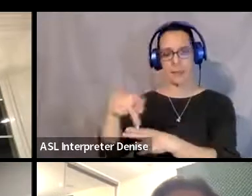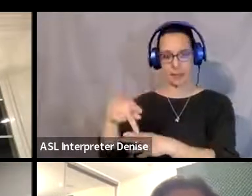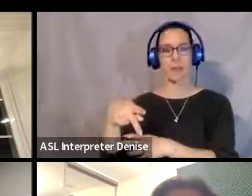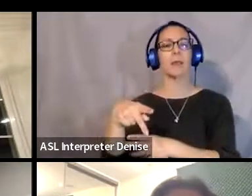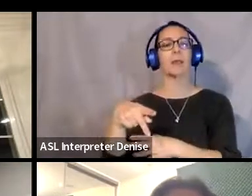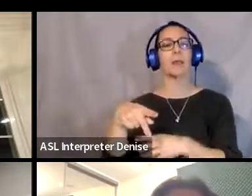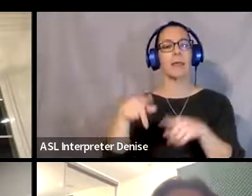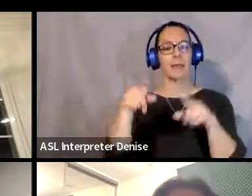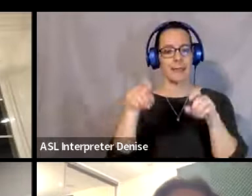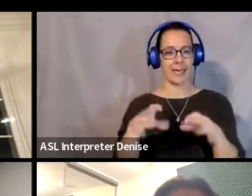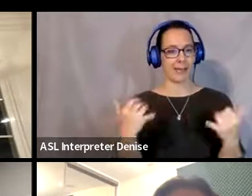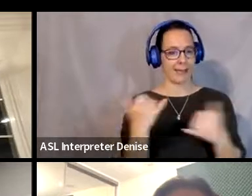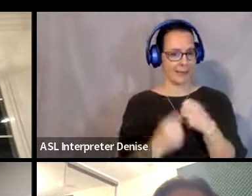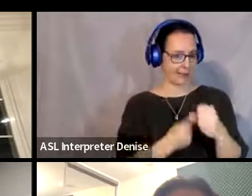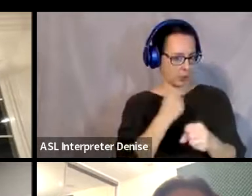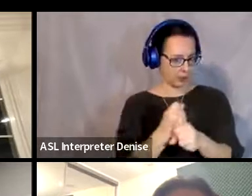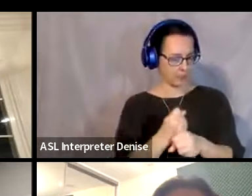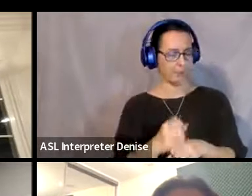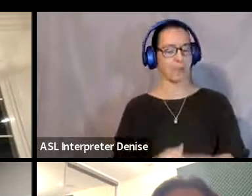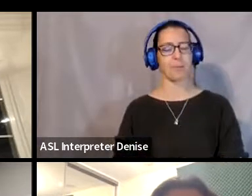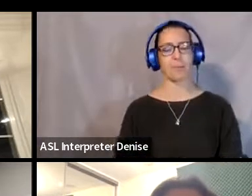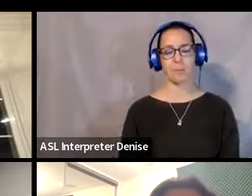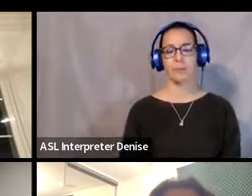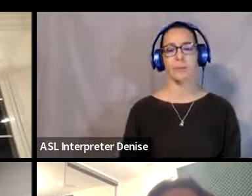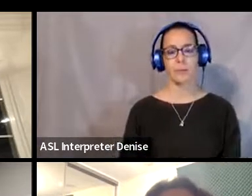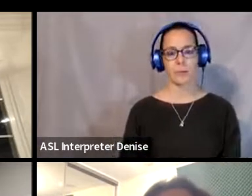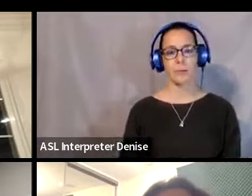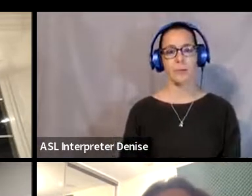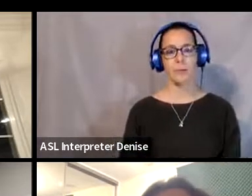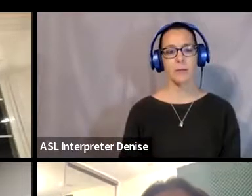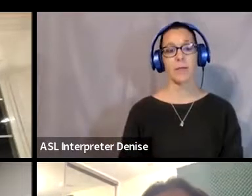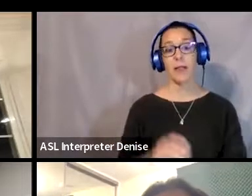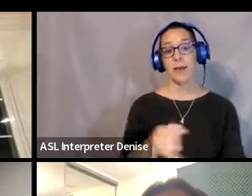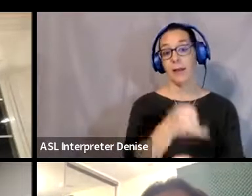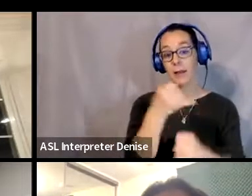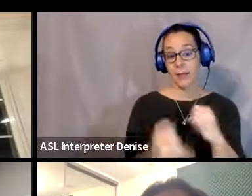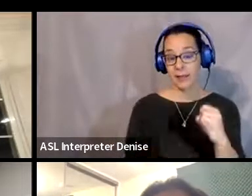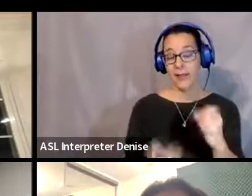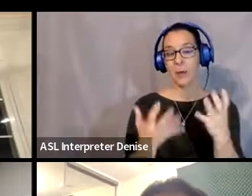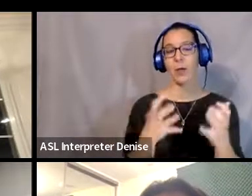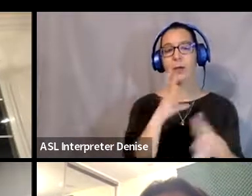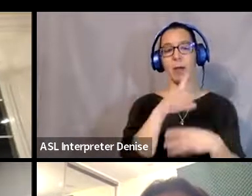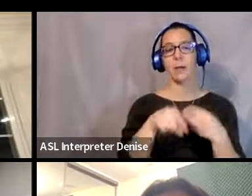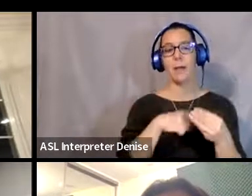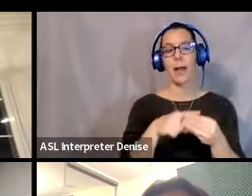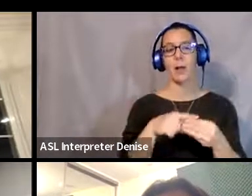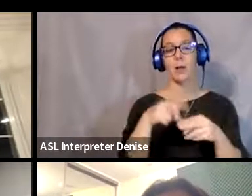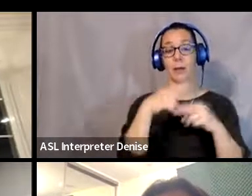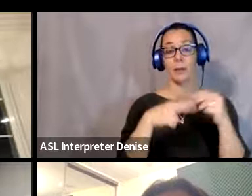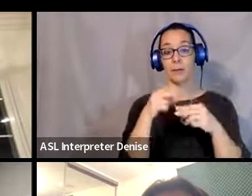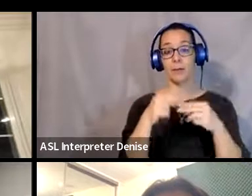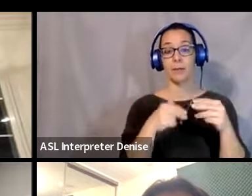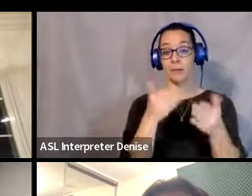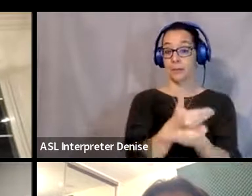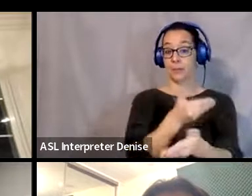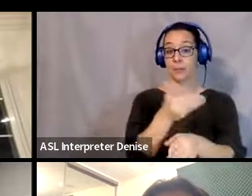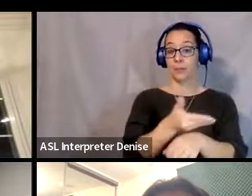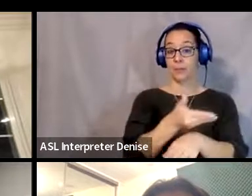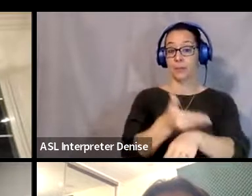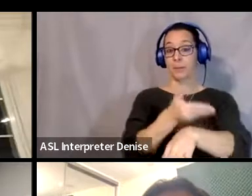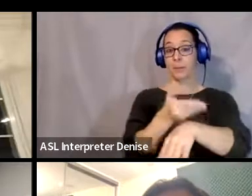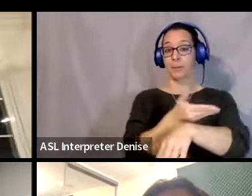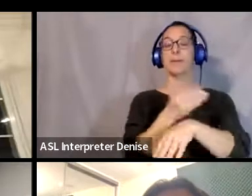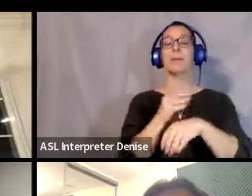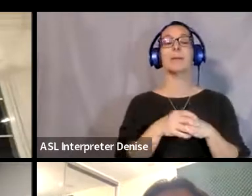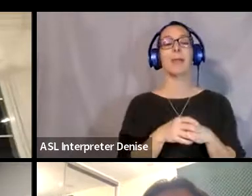Balance. And finally, I just want to touch on our site modernization. As Dr. Sharetta talked about, we are